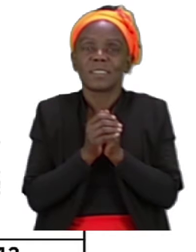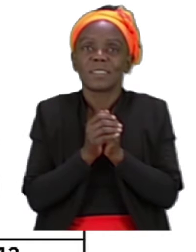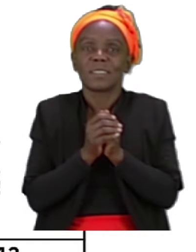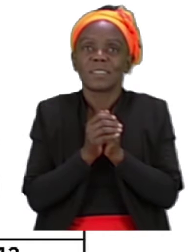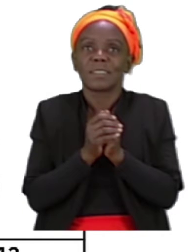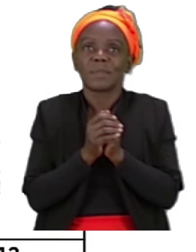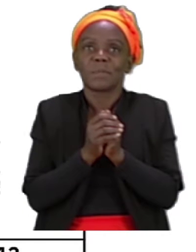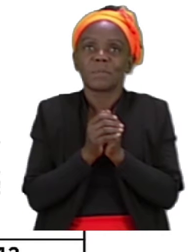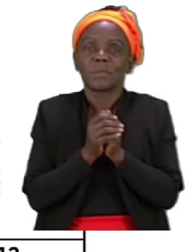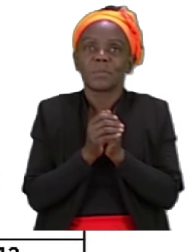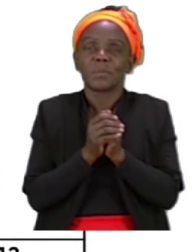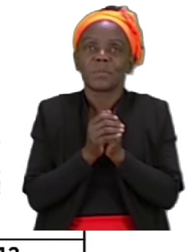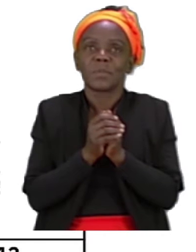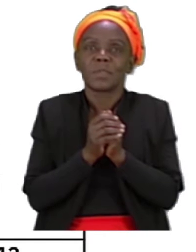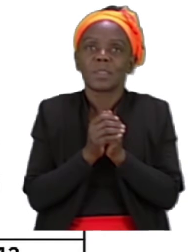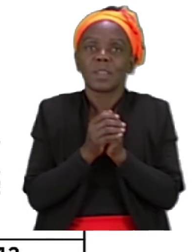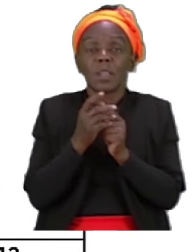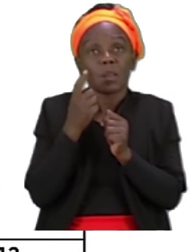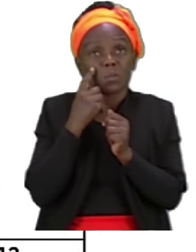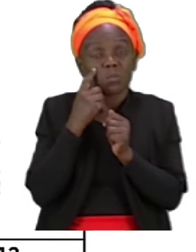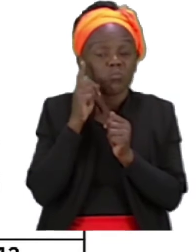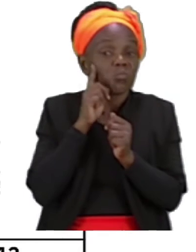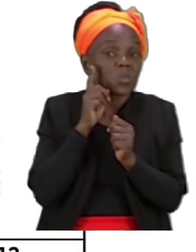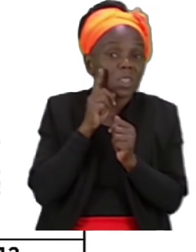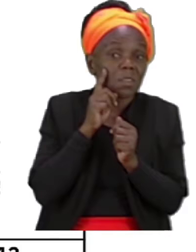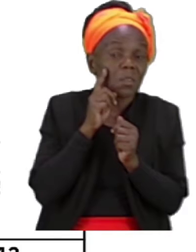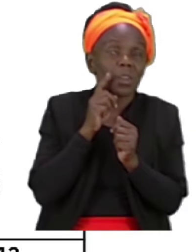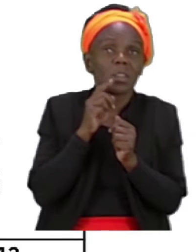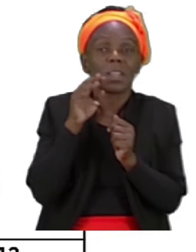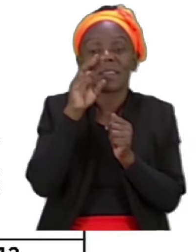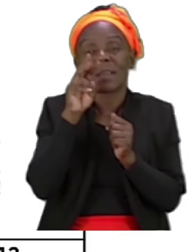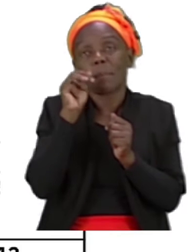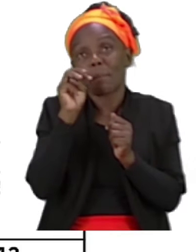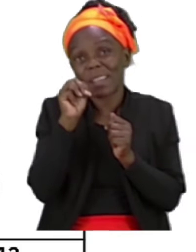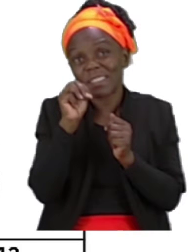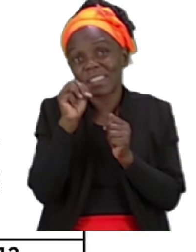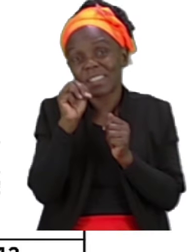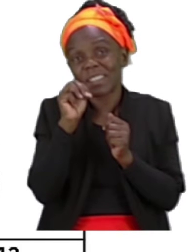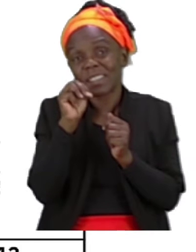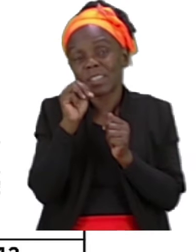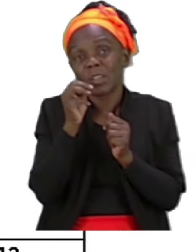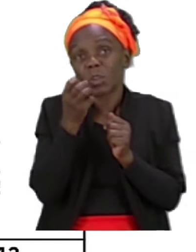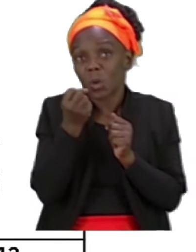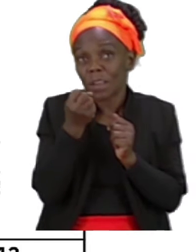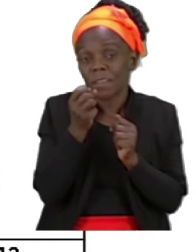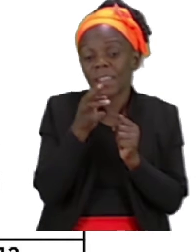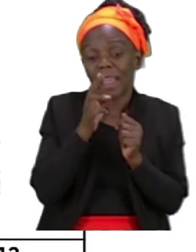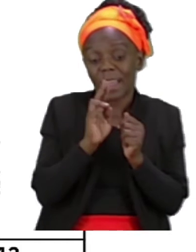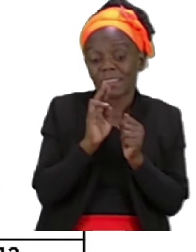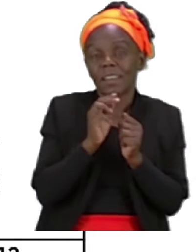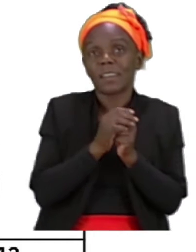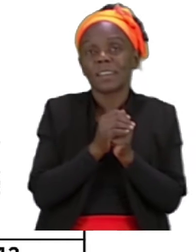get the clue. Now remember, we said that each month starts with the number 1. And in this case,